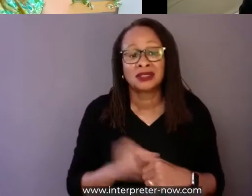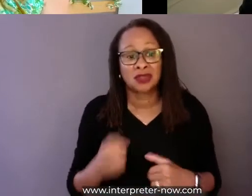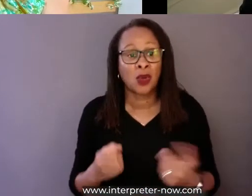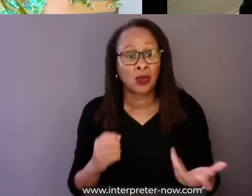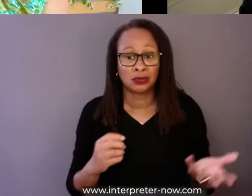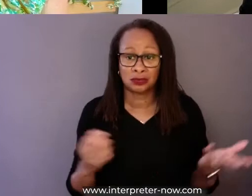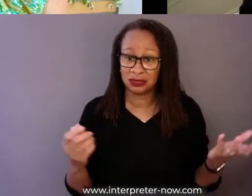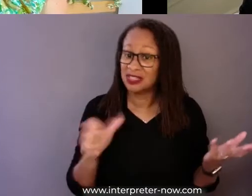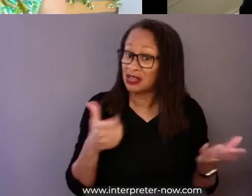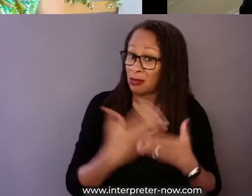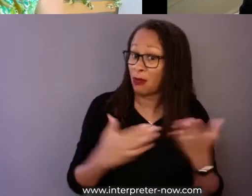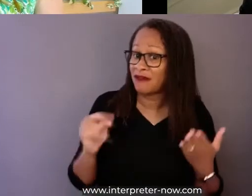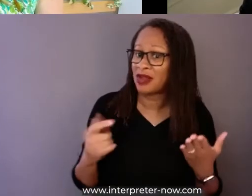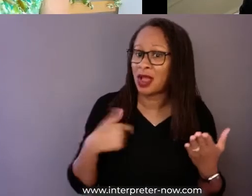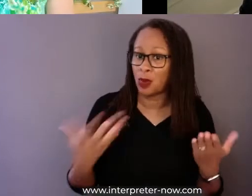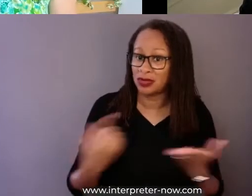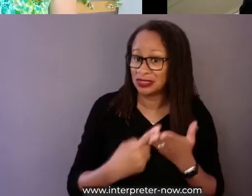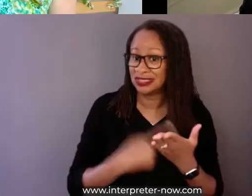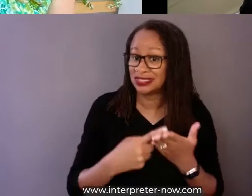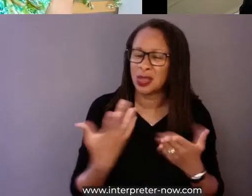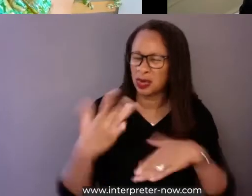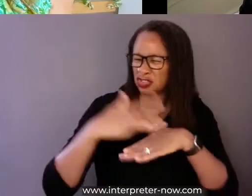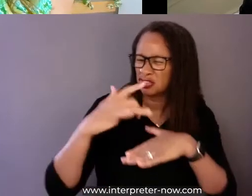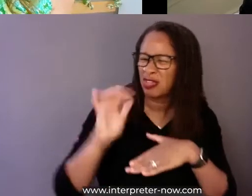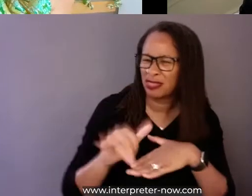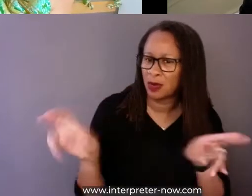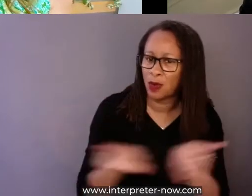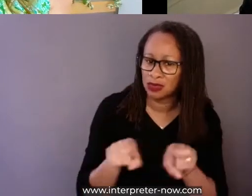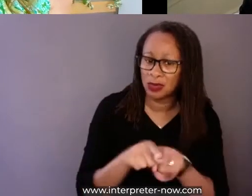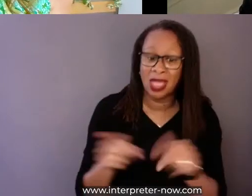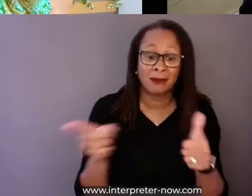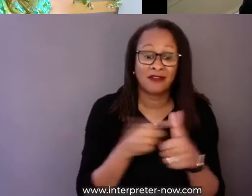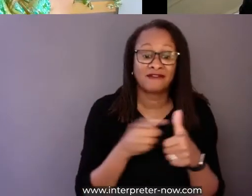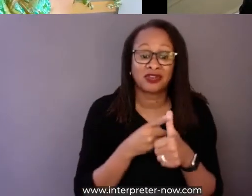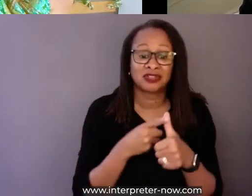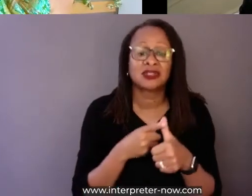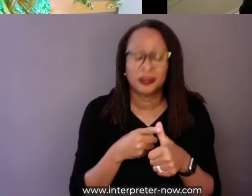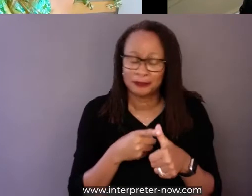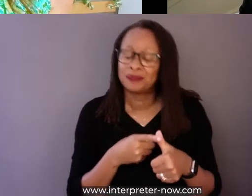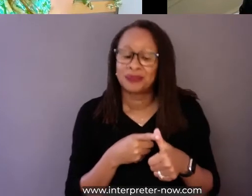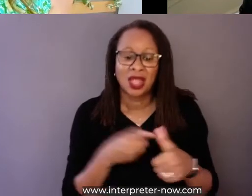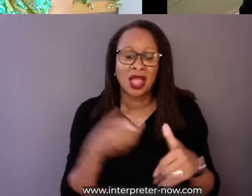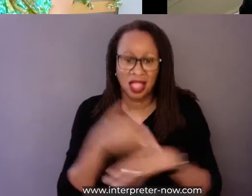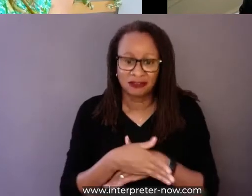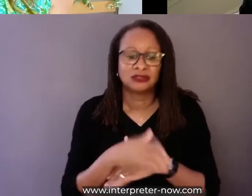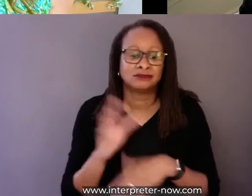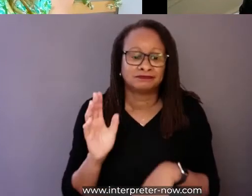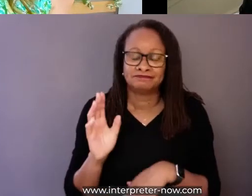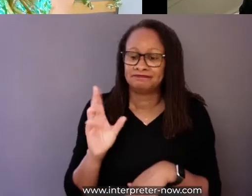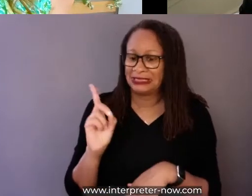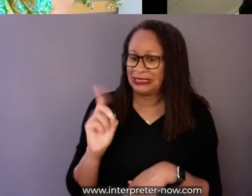another component of this that I want to touch on. But this first kind of touch on some of the details around